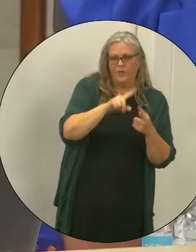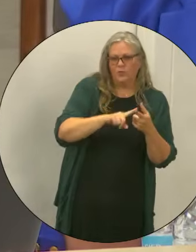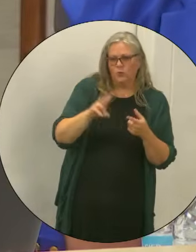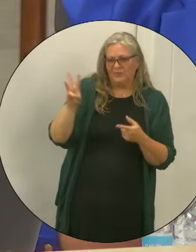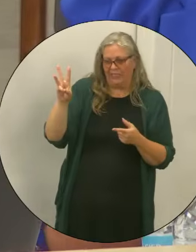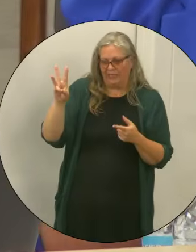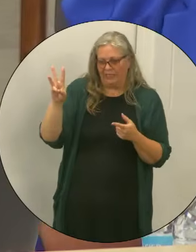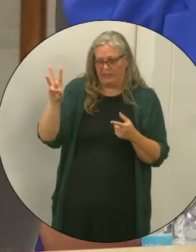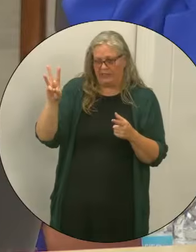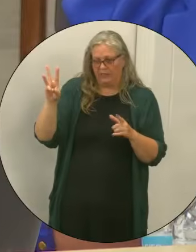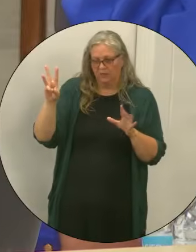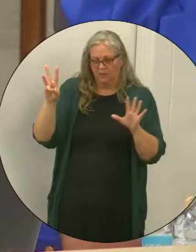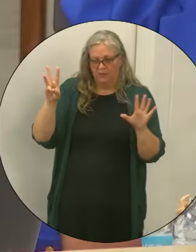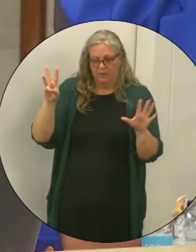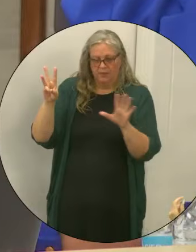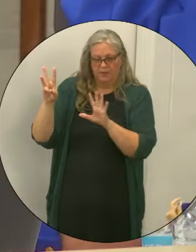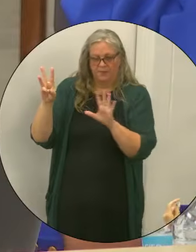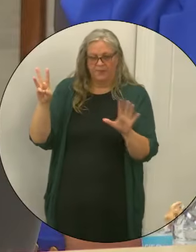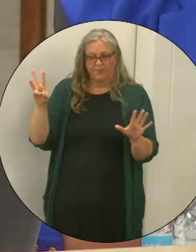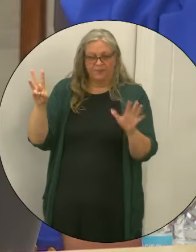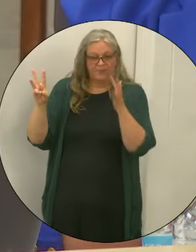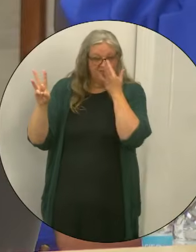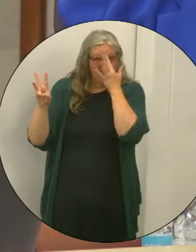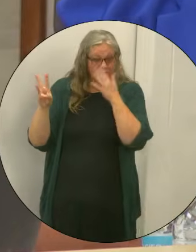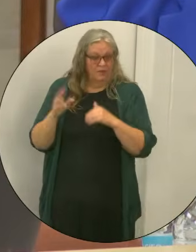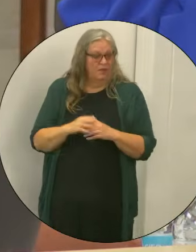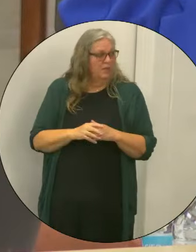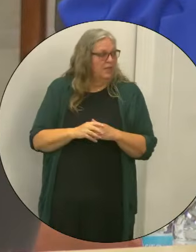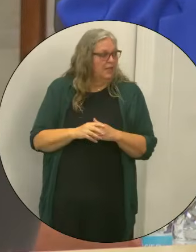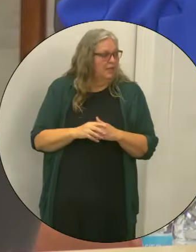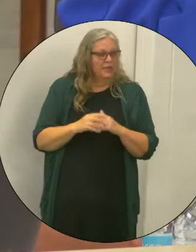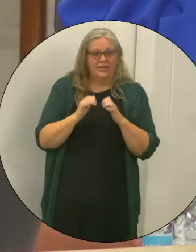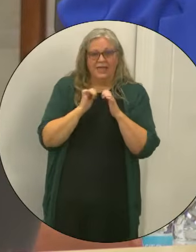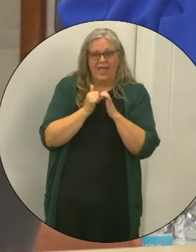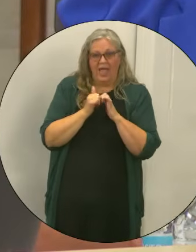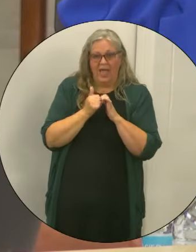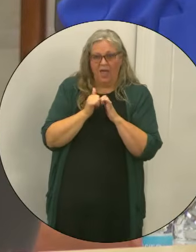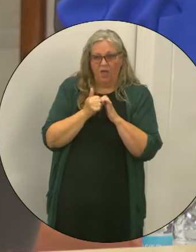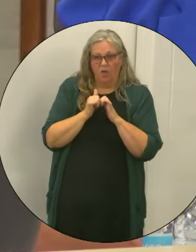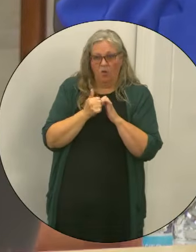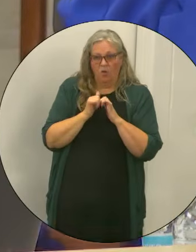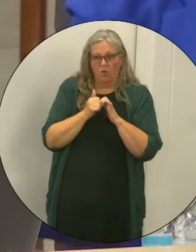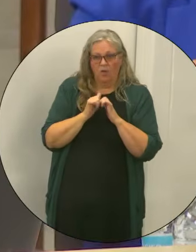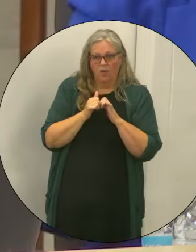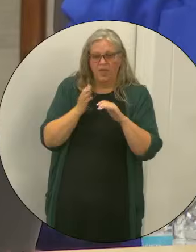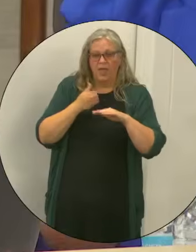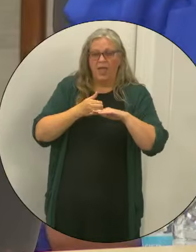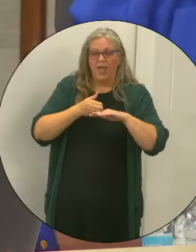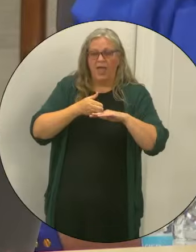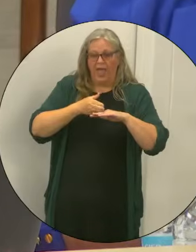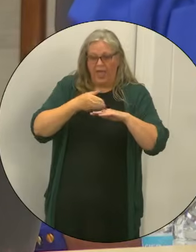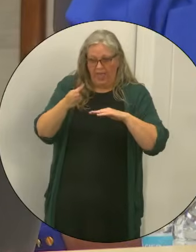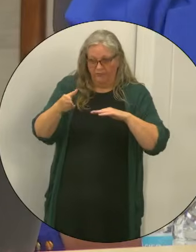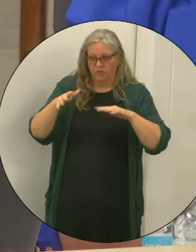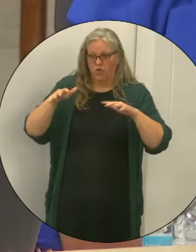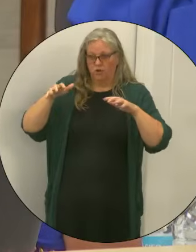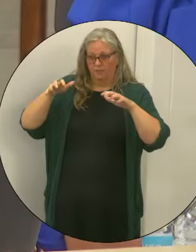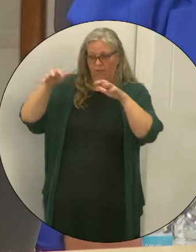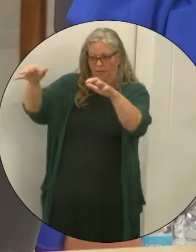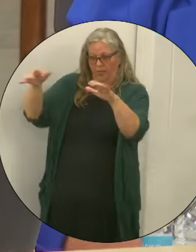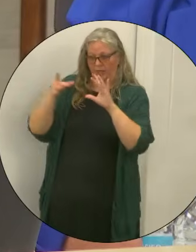6. Okay, so the way that we'll do that is after public comment, and we've had our